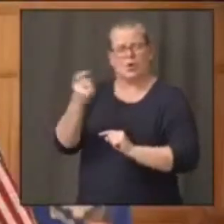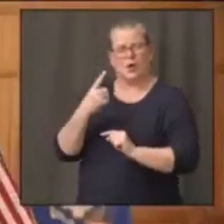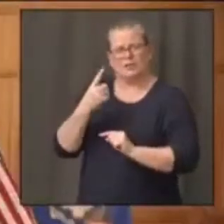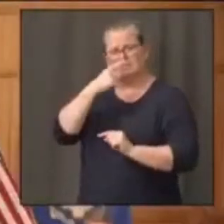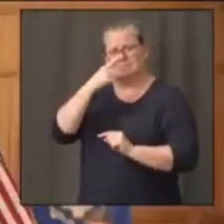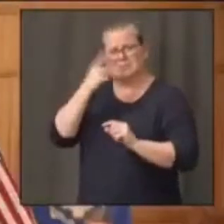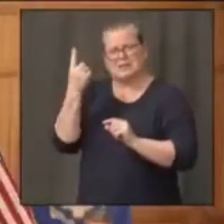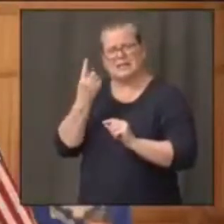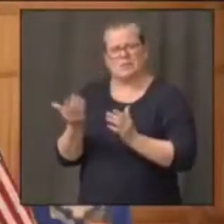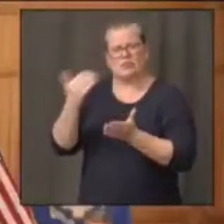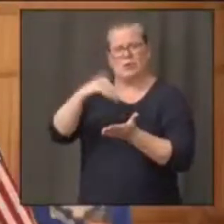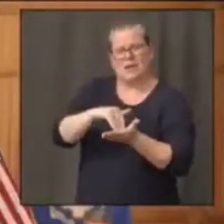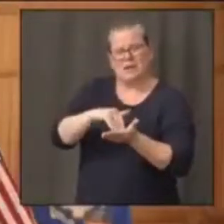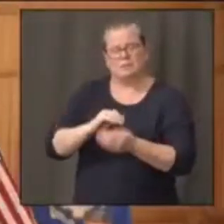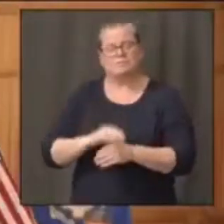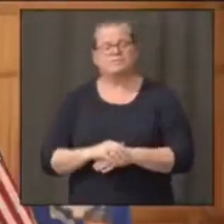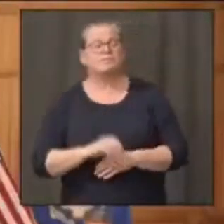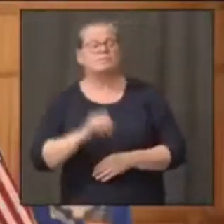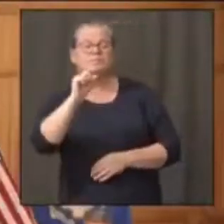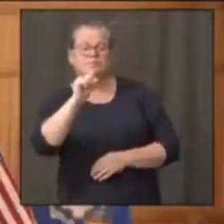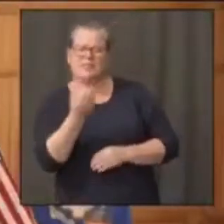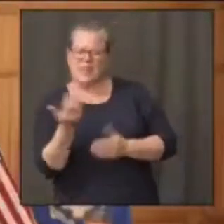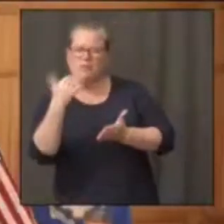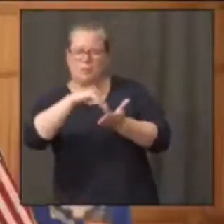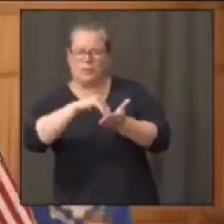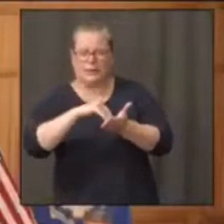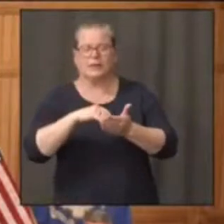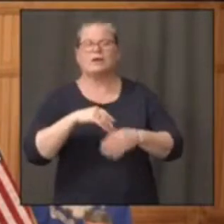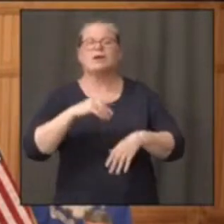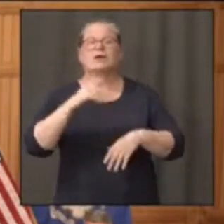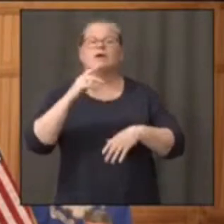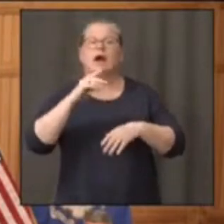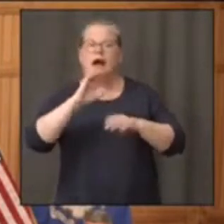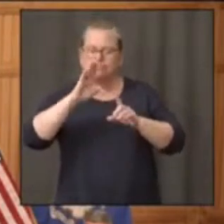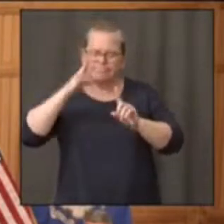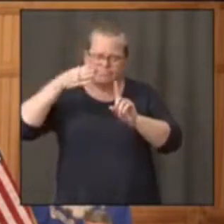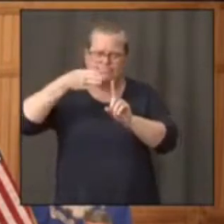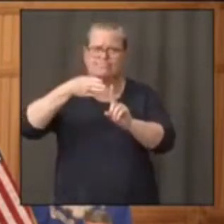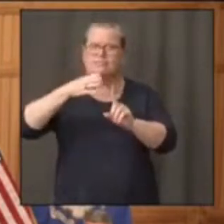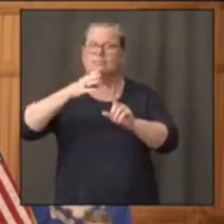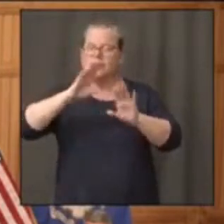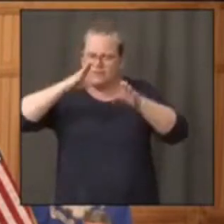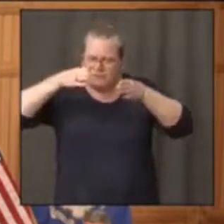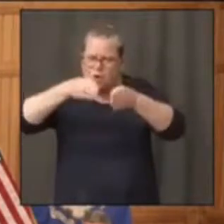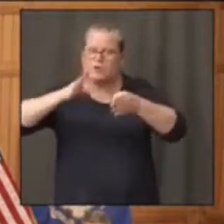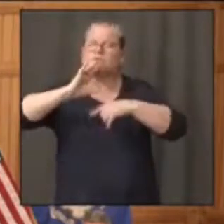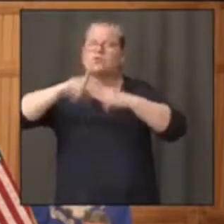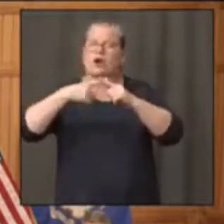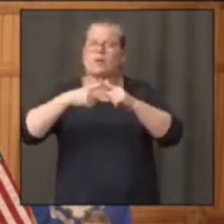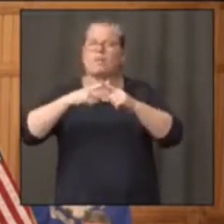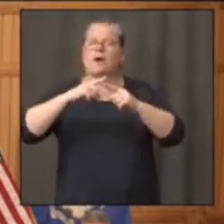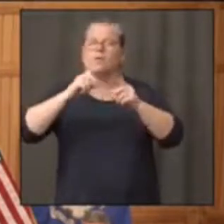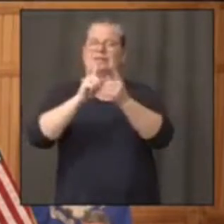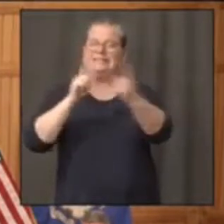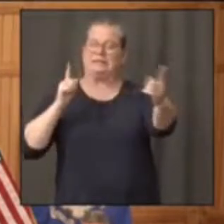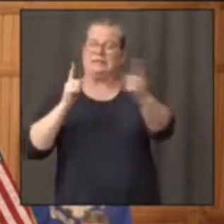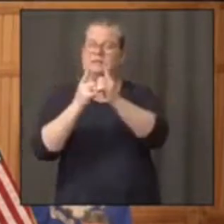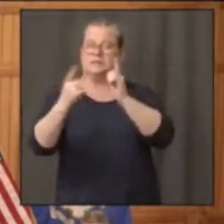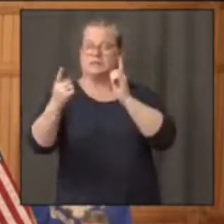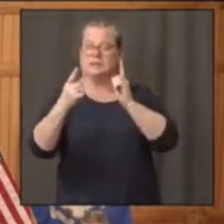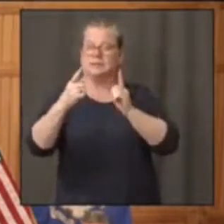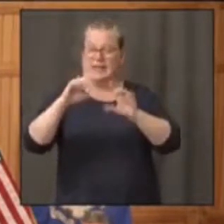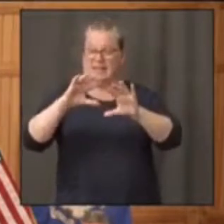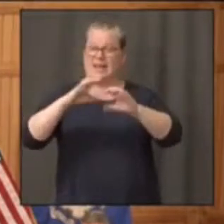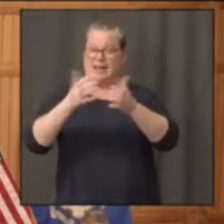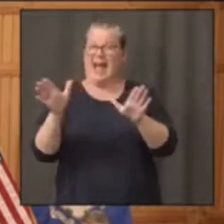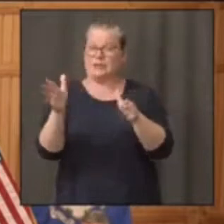Yes, Dr. Cardona, we're looking to kind of hone in on social distancing in the classrooms, because we're hearing from the teachers who say that it's not